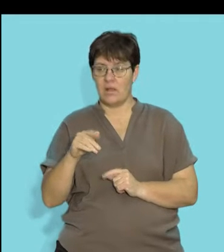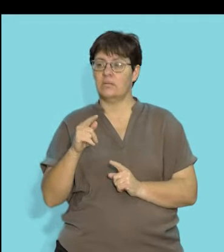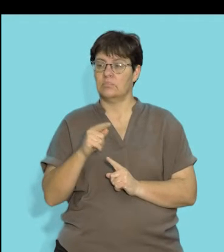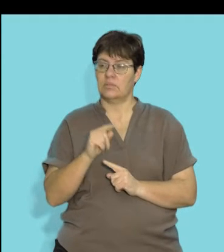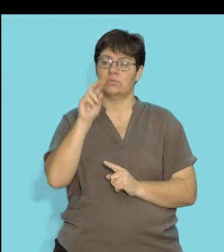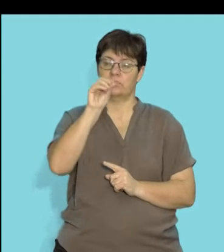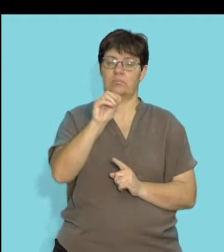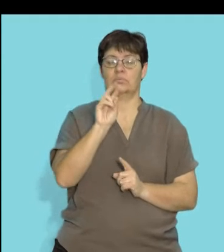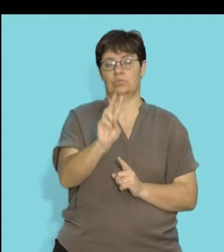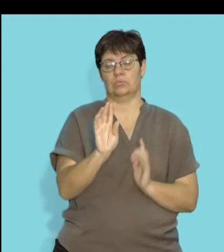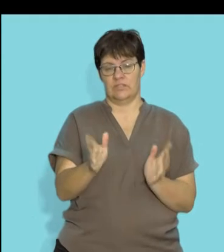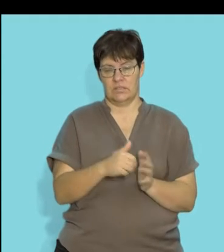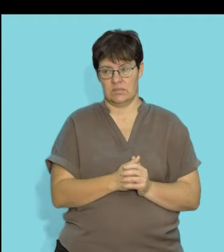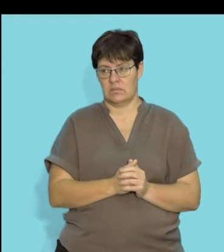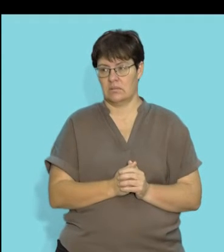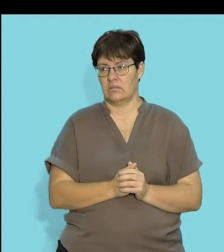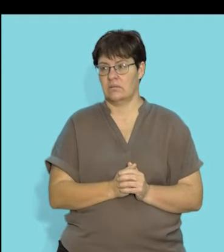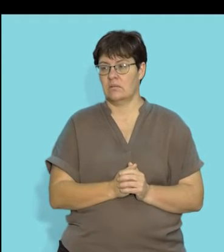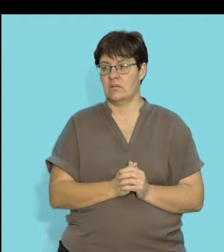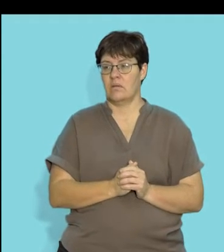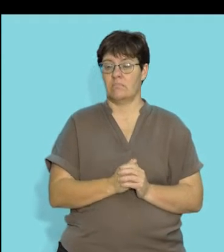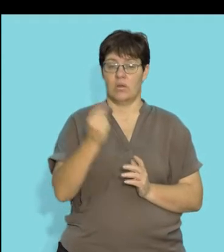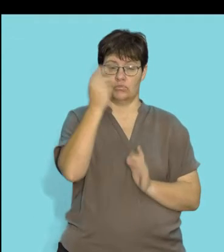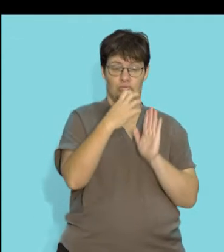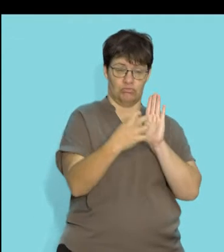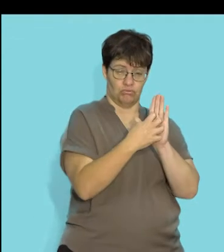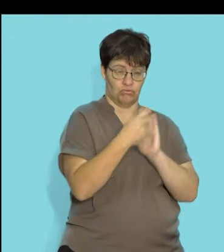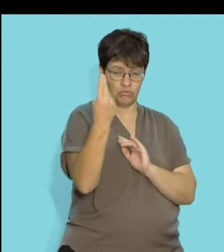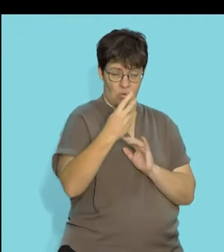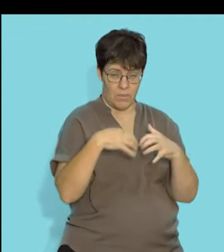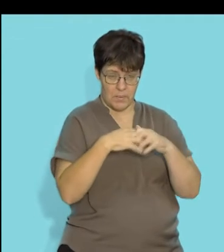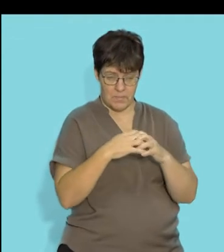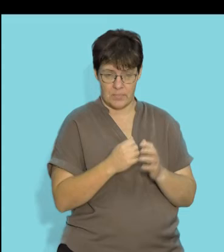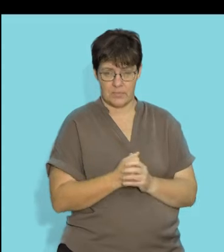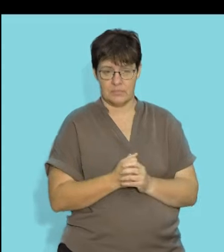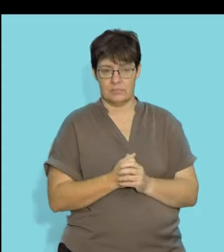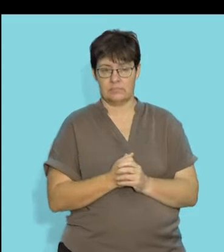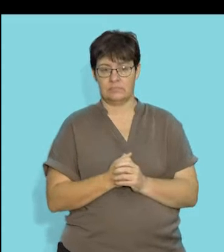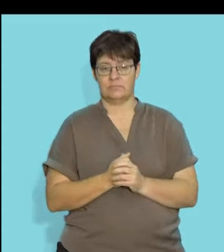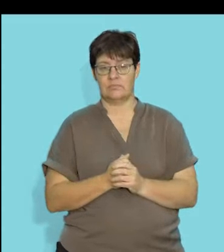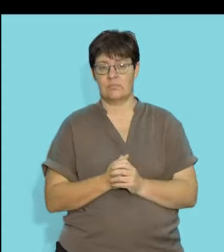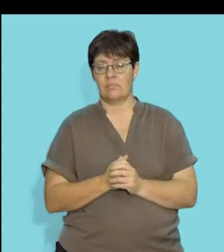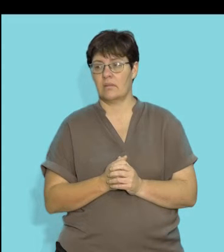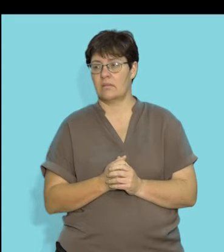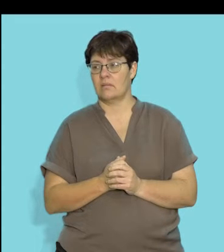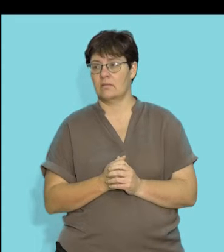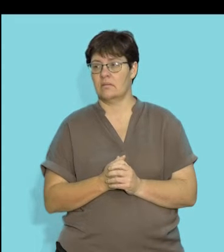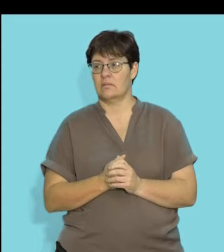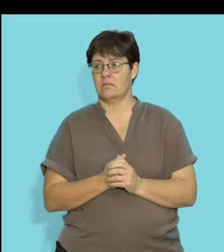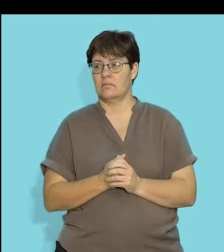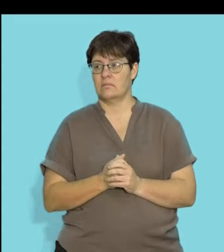horizontal asymptote will be at 2. So it means that when I draw my graph, so this will be my